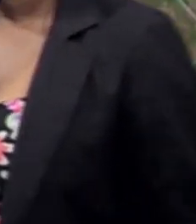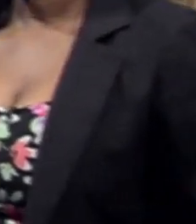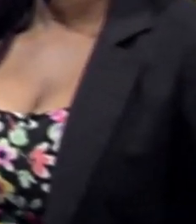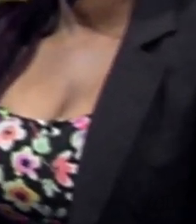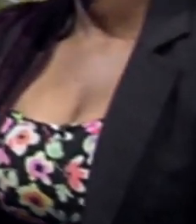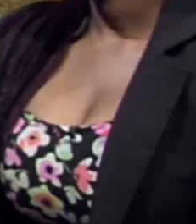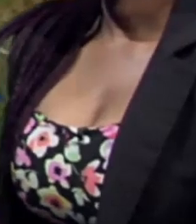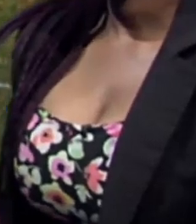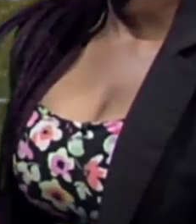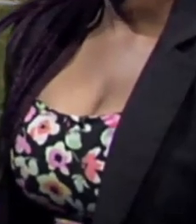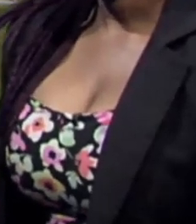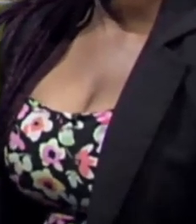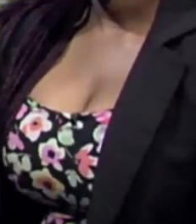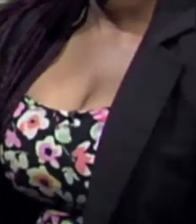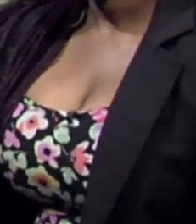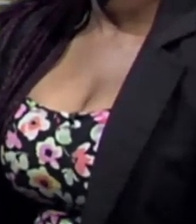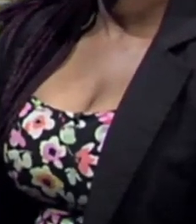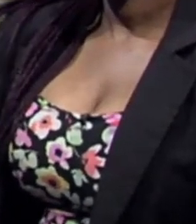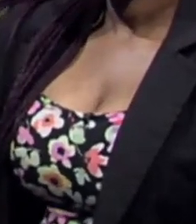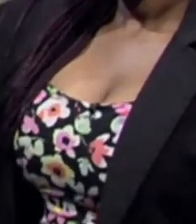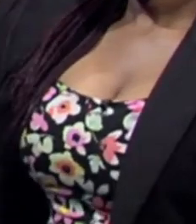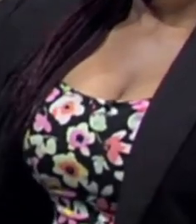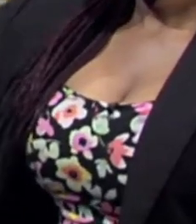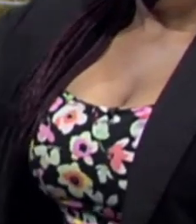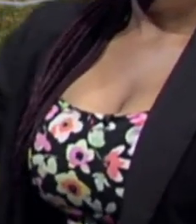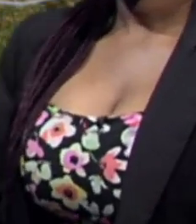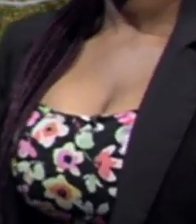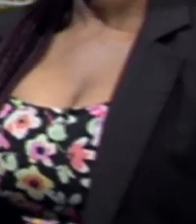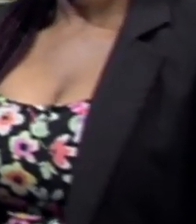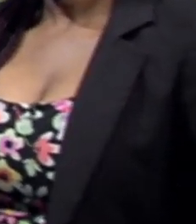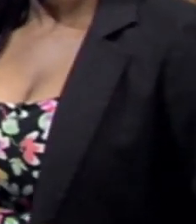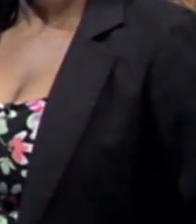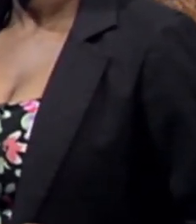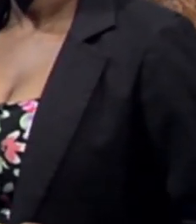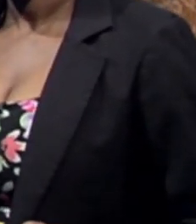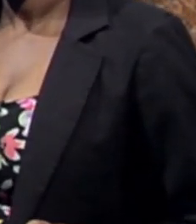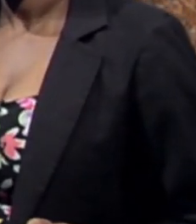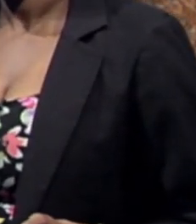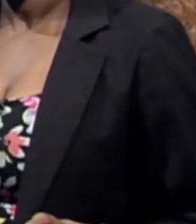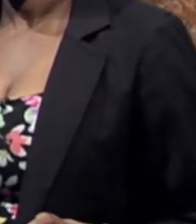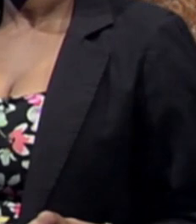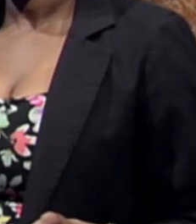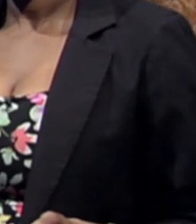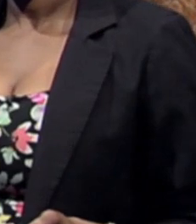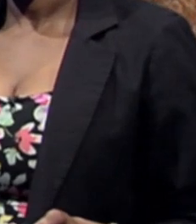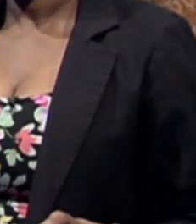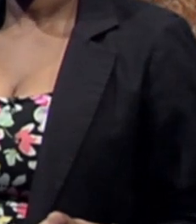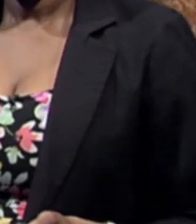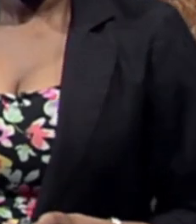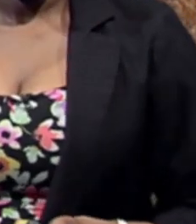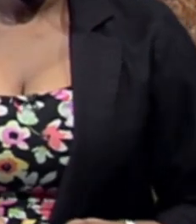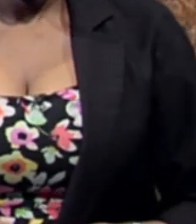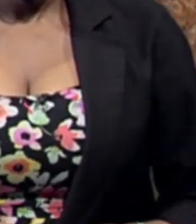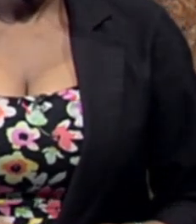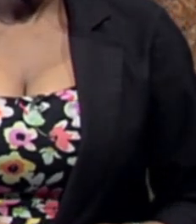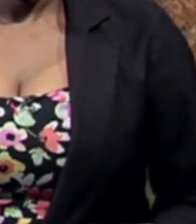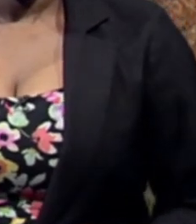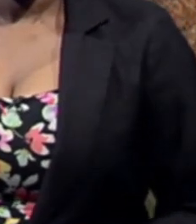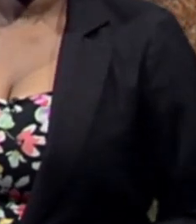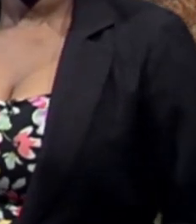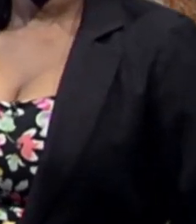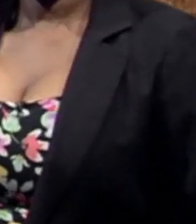a re lebelele di-temperature tsa rona fa re lebelela Gauteng Pretoria ka digata di le 16 go ya go di le 32 Johannesburg ka digata di le